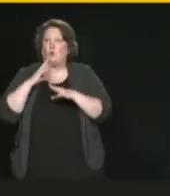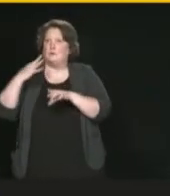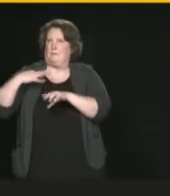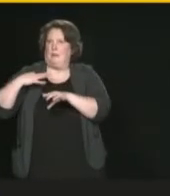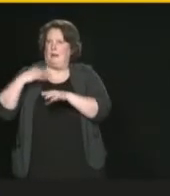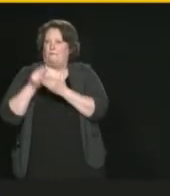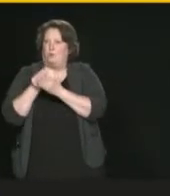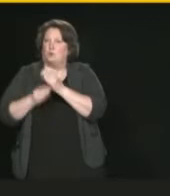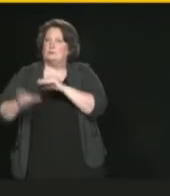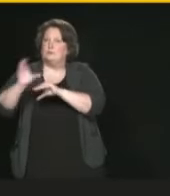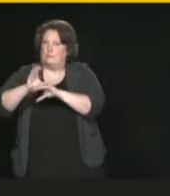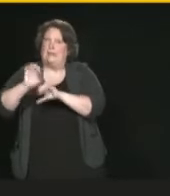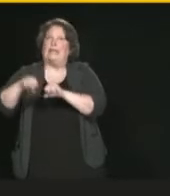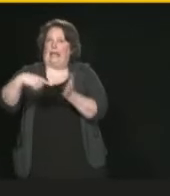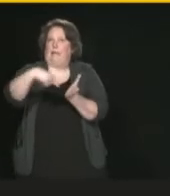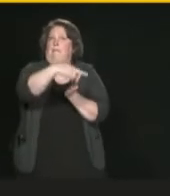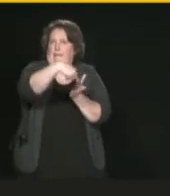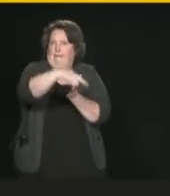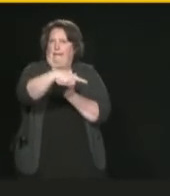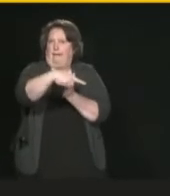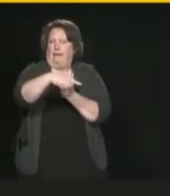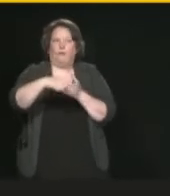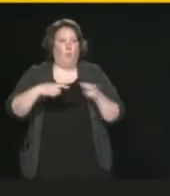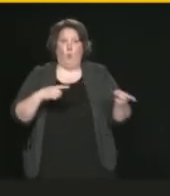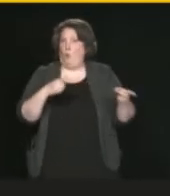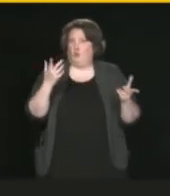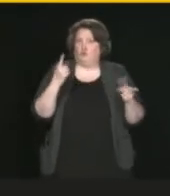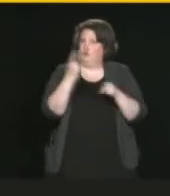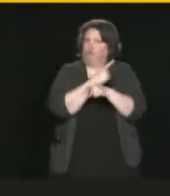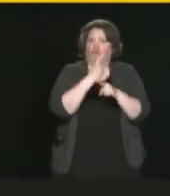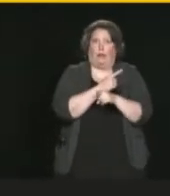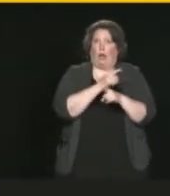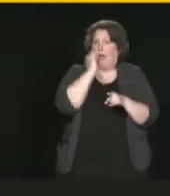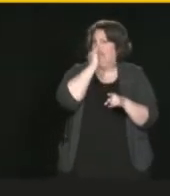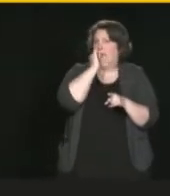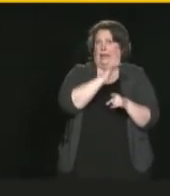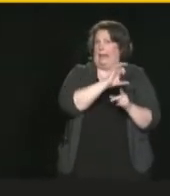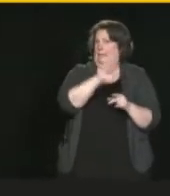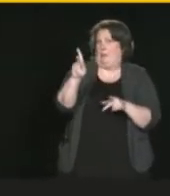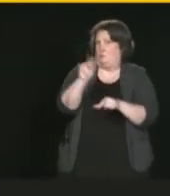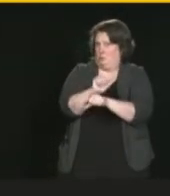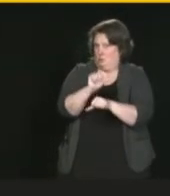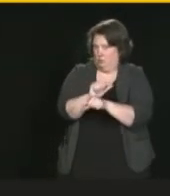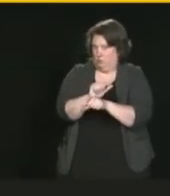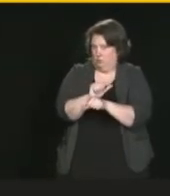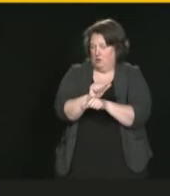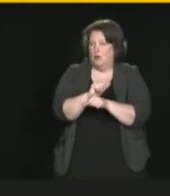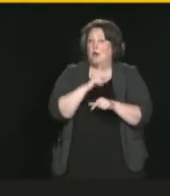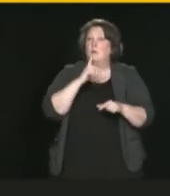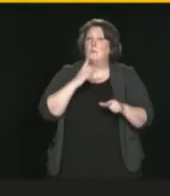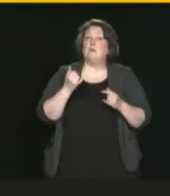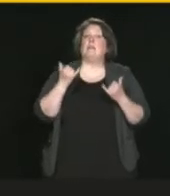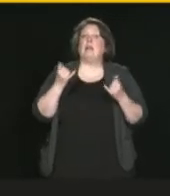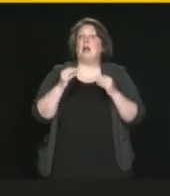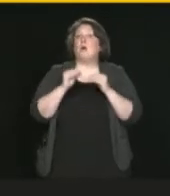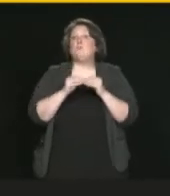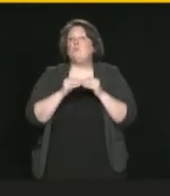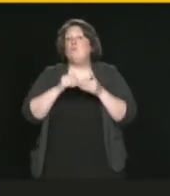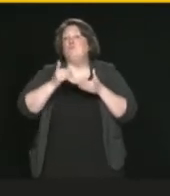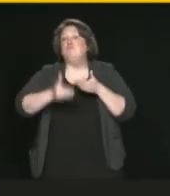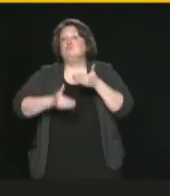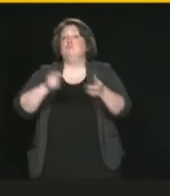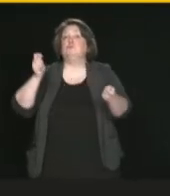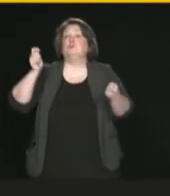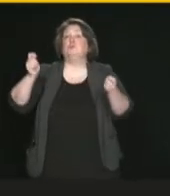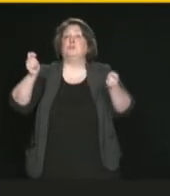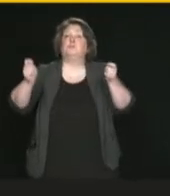their job. So, as the situation evolves, there will be fewer and fewer people who will need